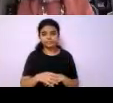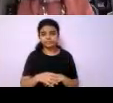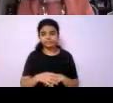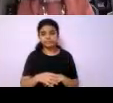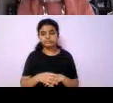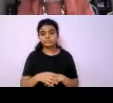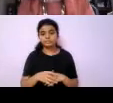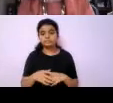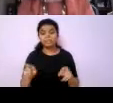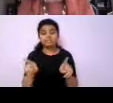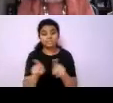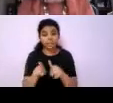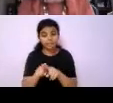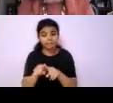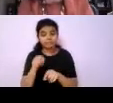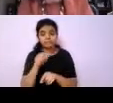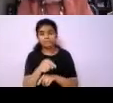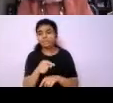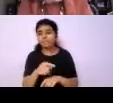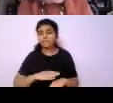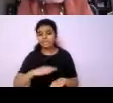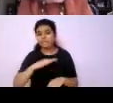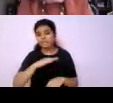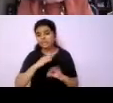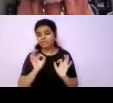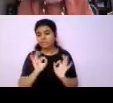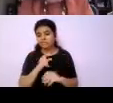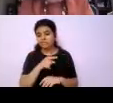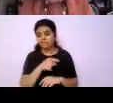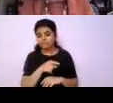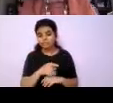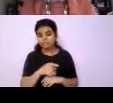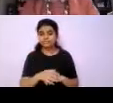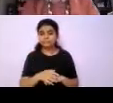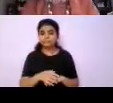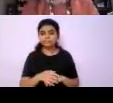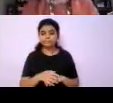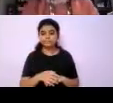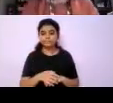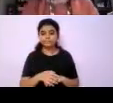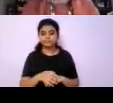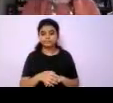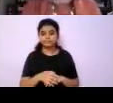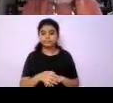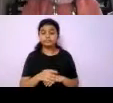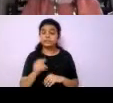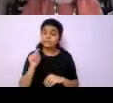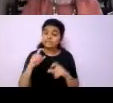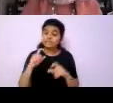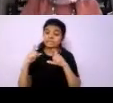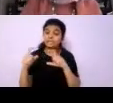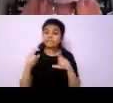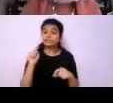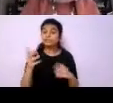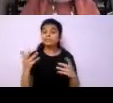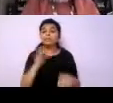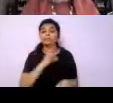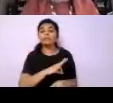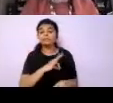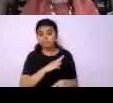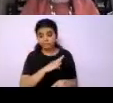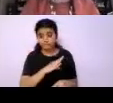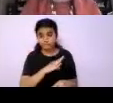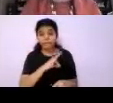act might not be sufficiently, let's say, merciful. The point of caring is to benefit